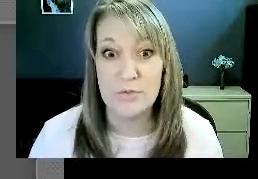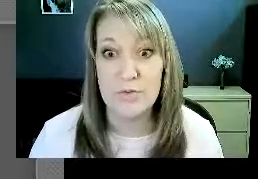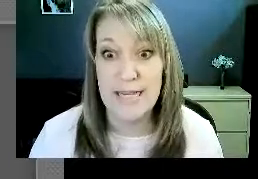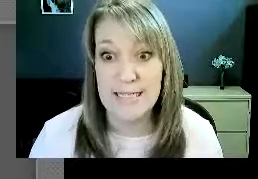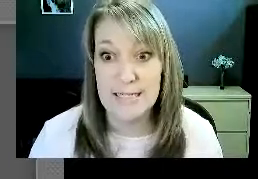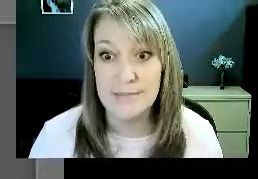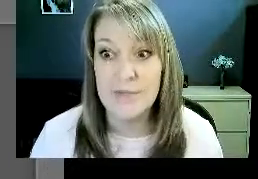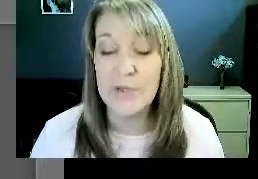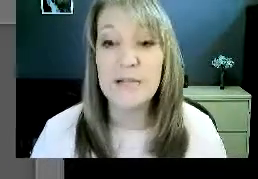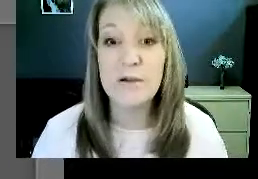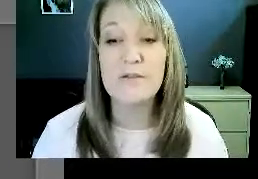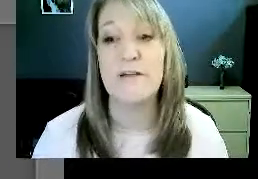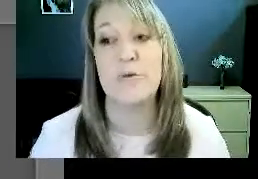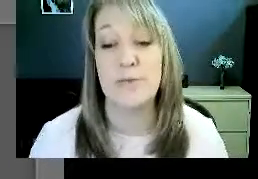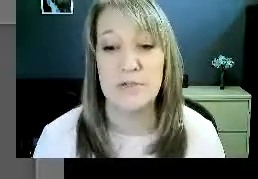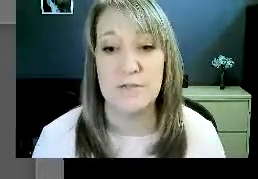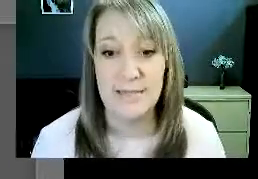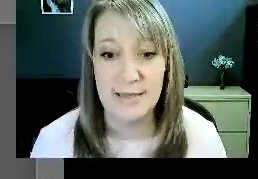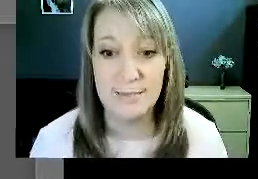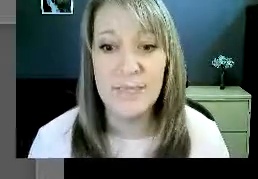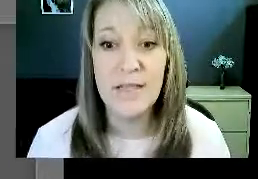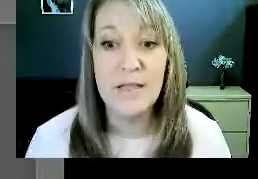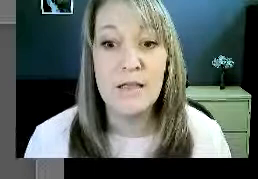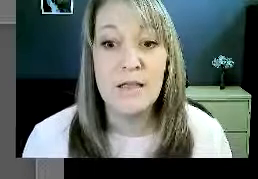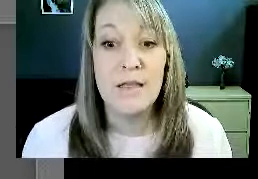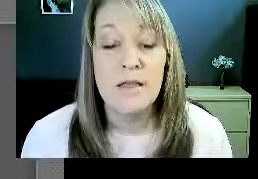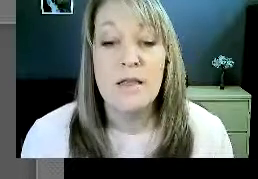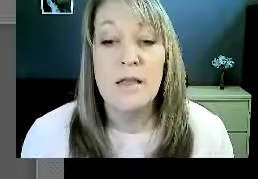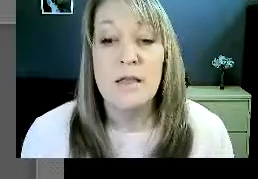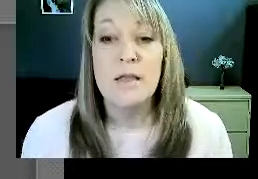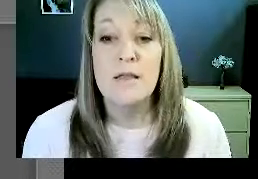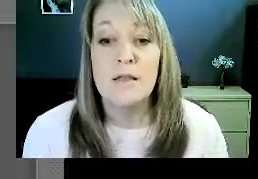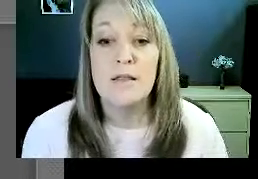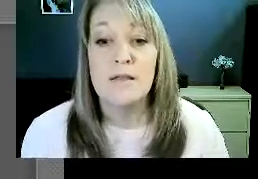parameters right. So here are the 5 parameters of ASL.